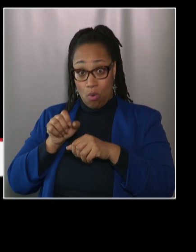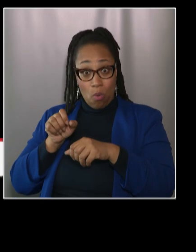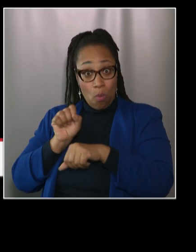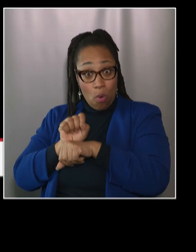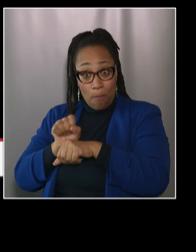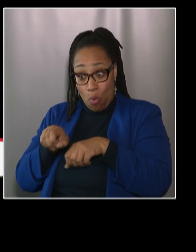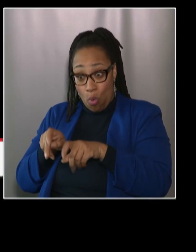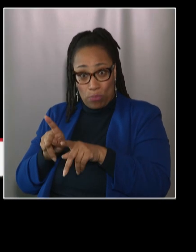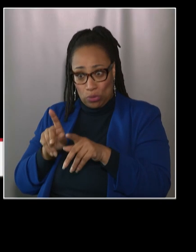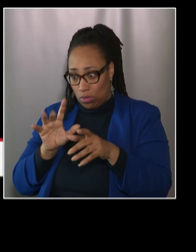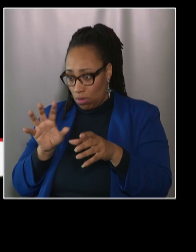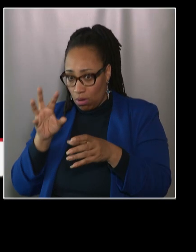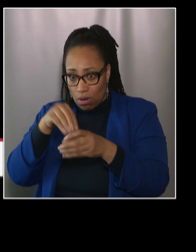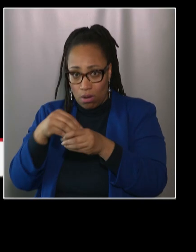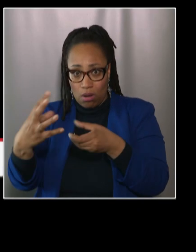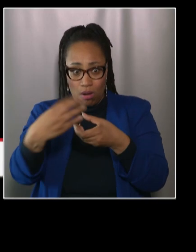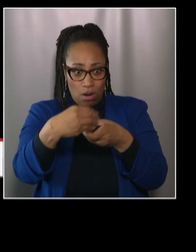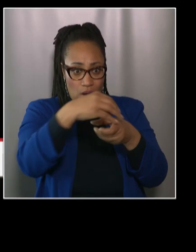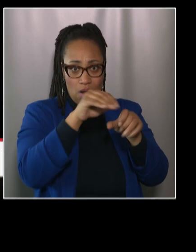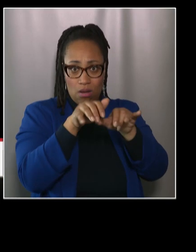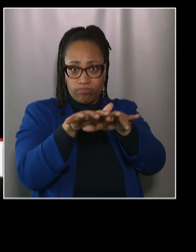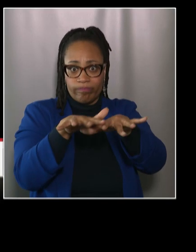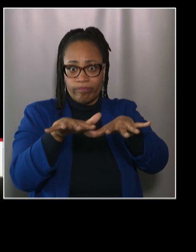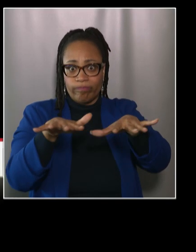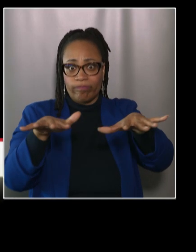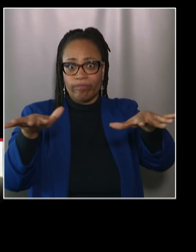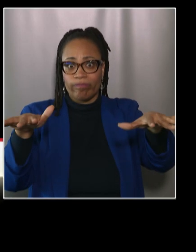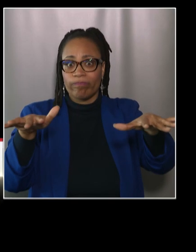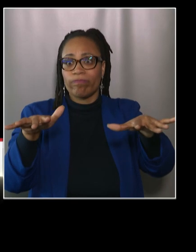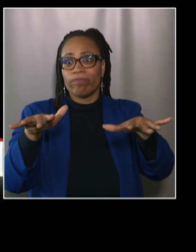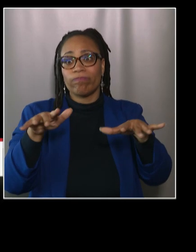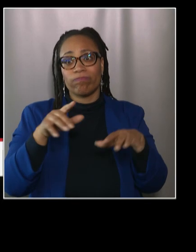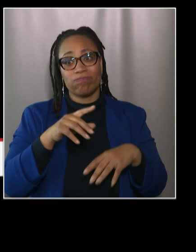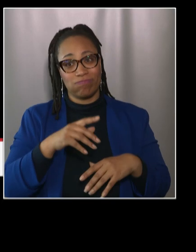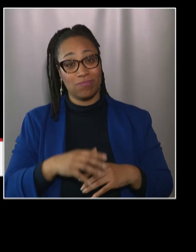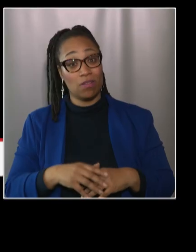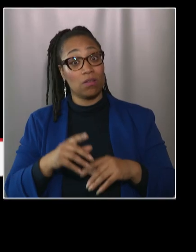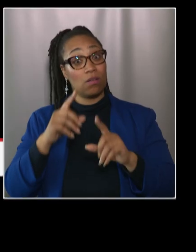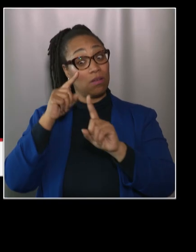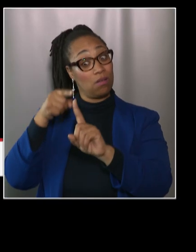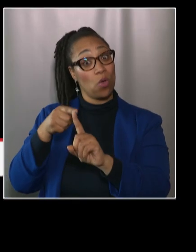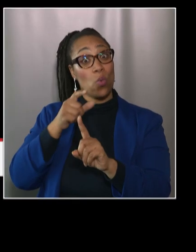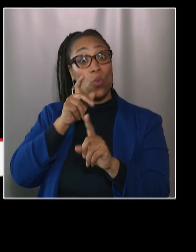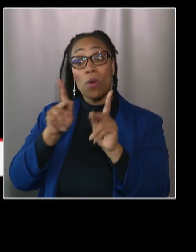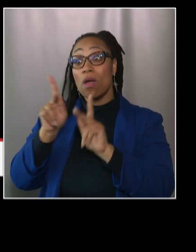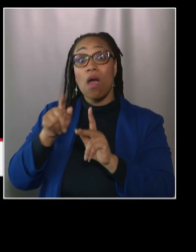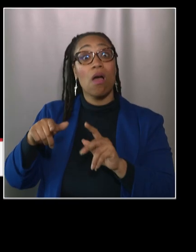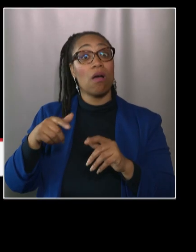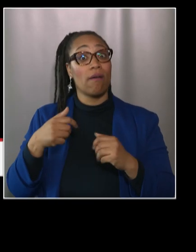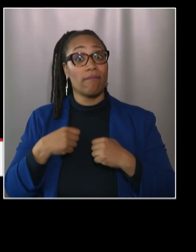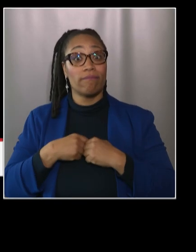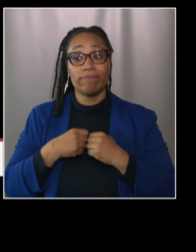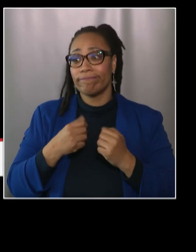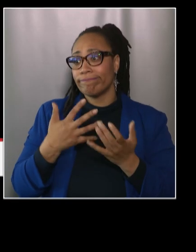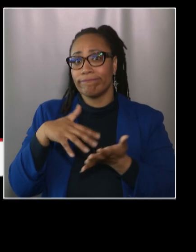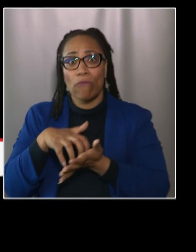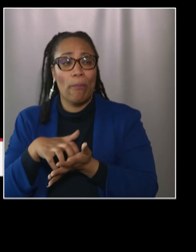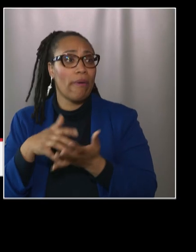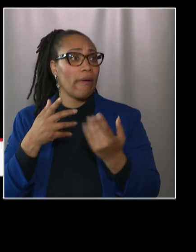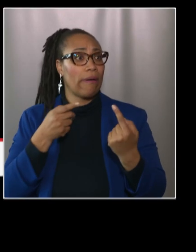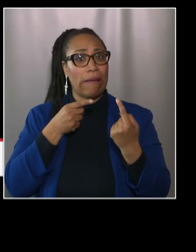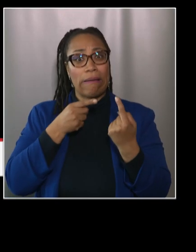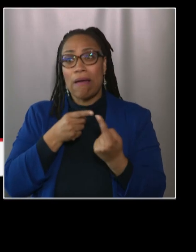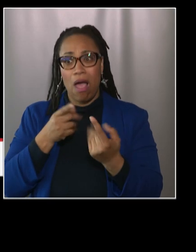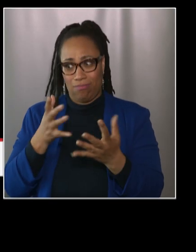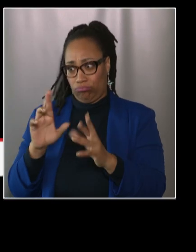vulnerable residents, varying degree of health clinics and low barrier shelter access. So this RFP is scheduled to be released this